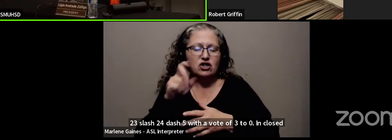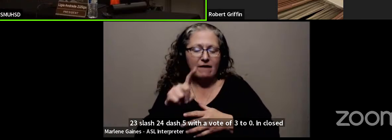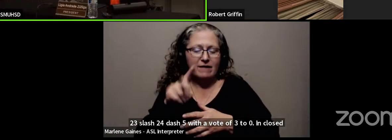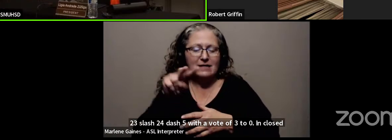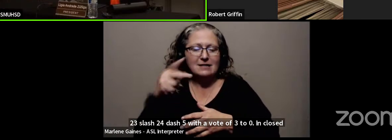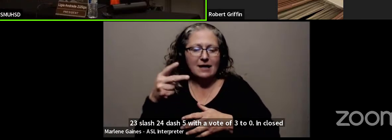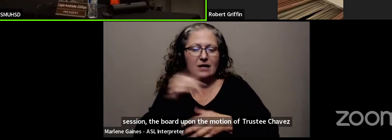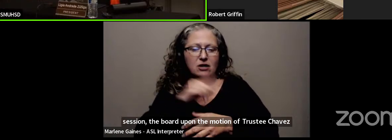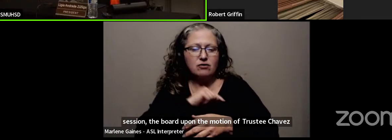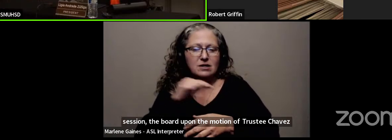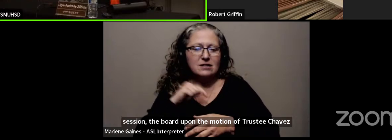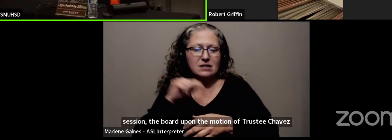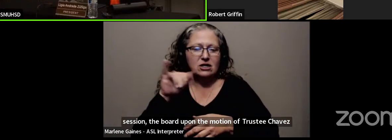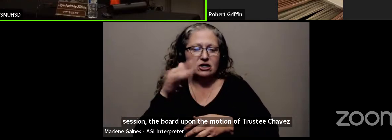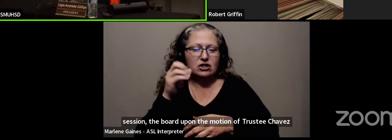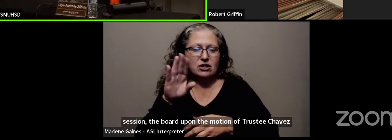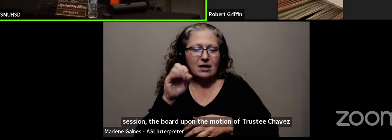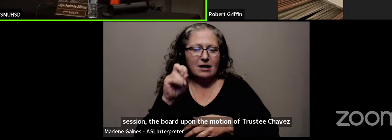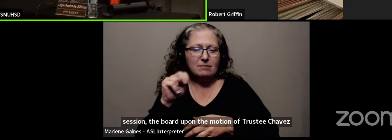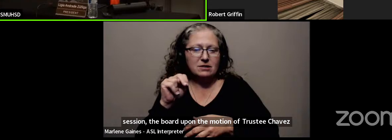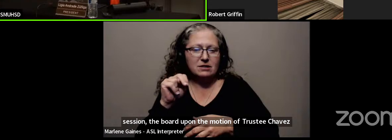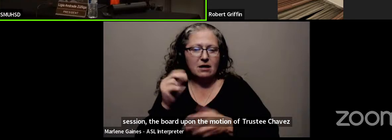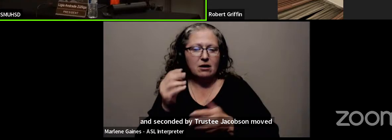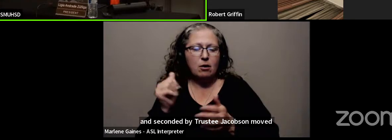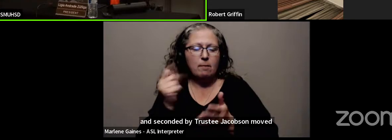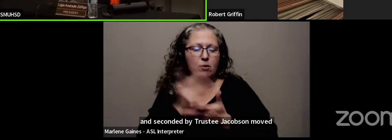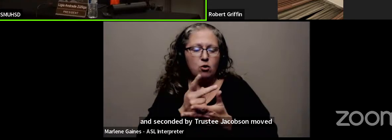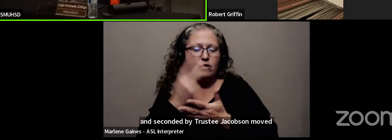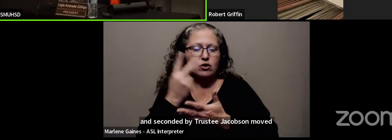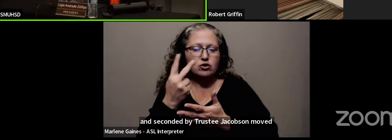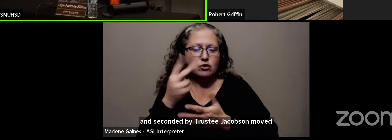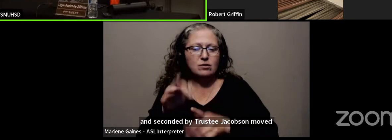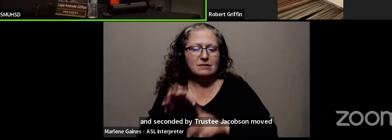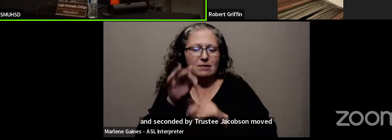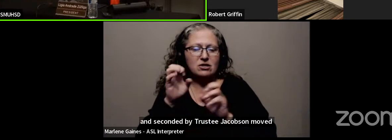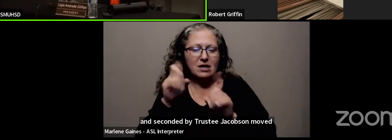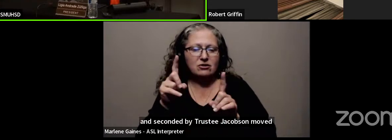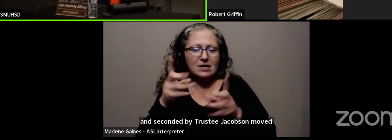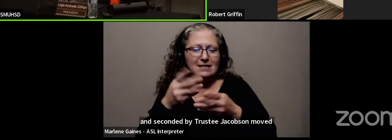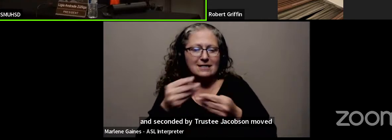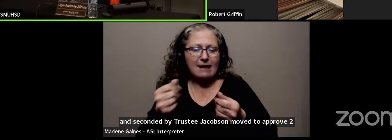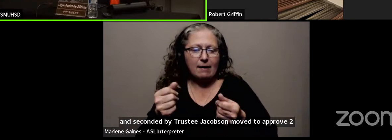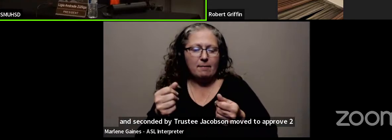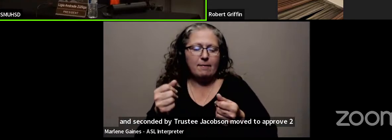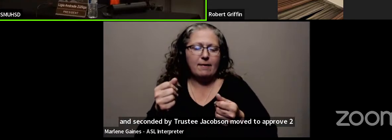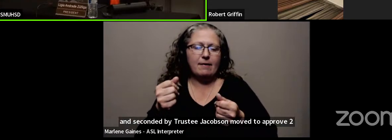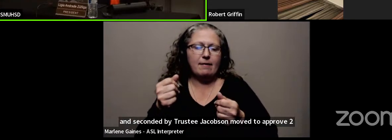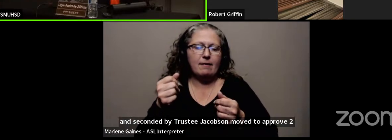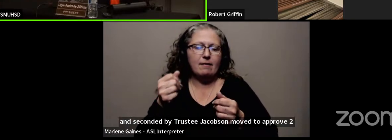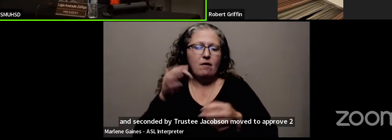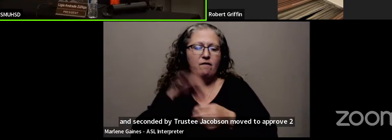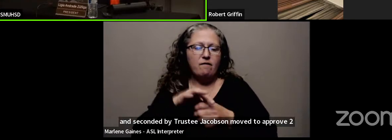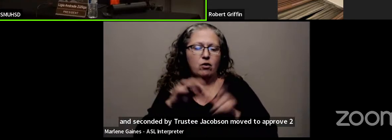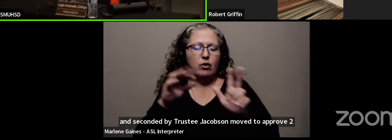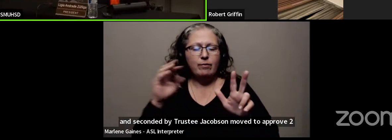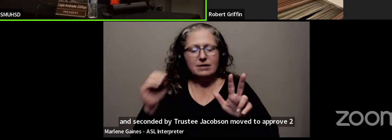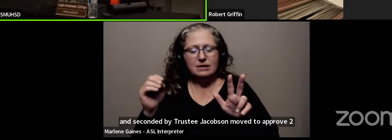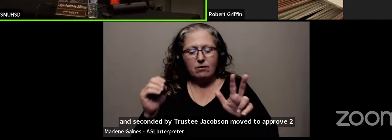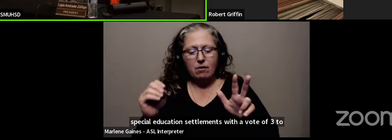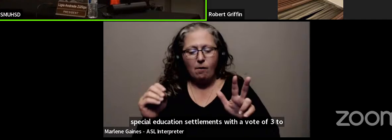and seconded by trustee Jacobson, moved to approve 2 special education settlements with a vote of